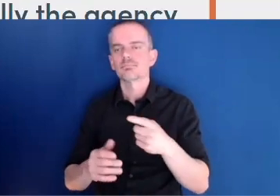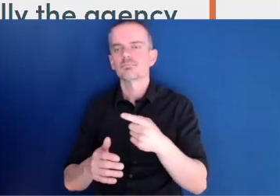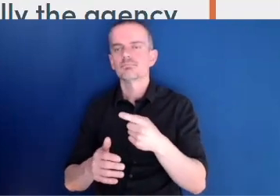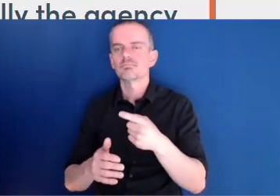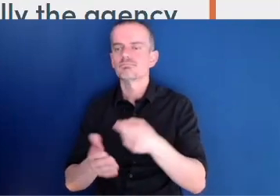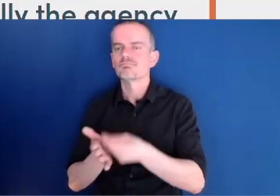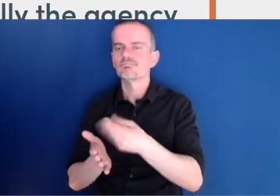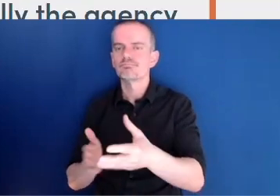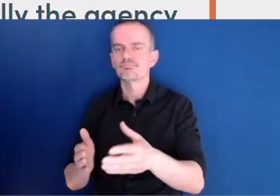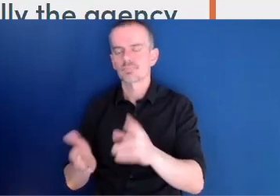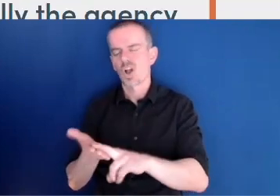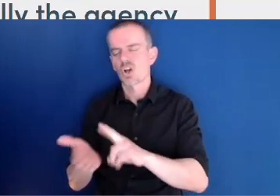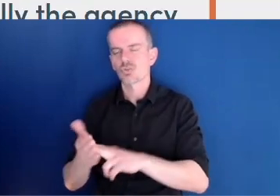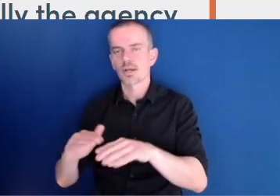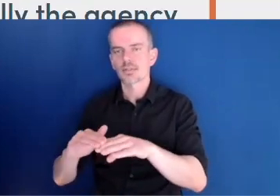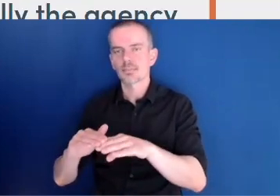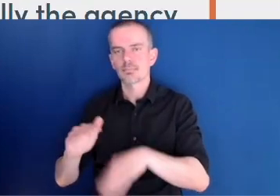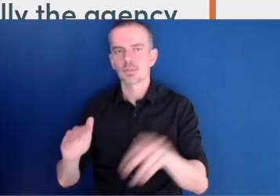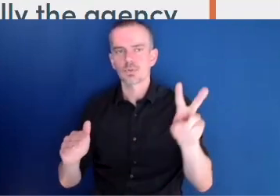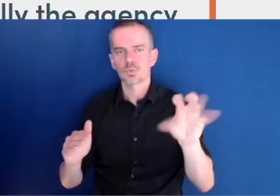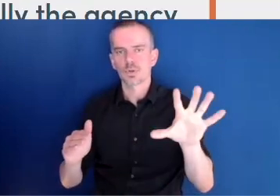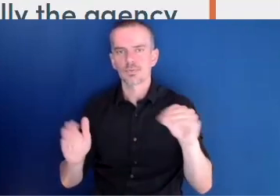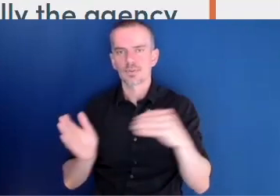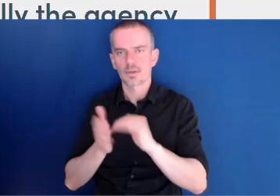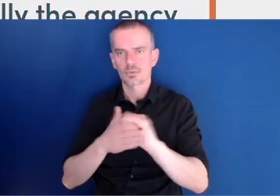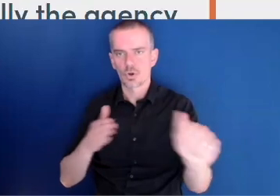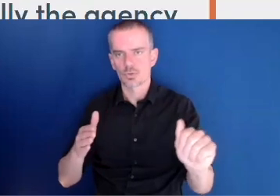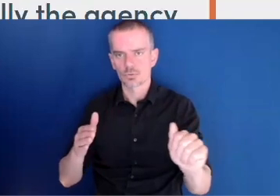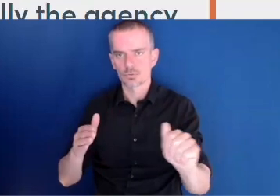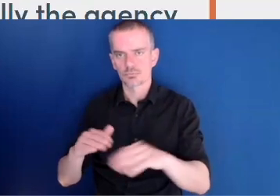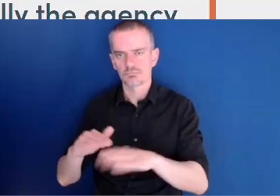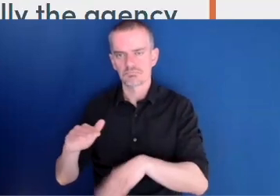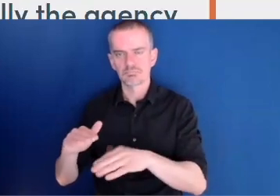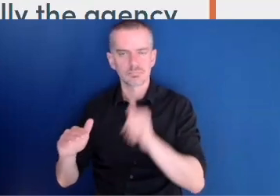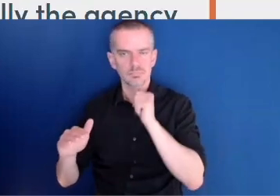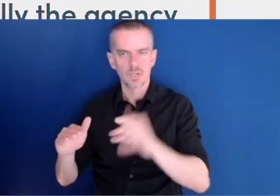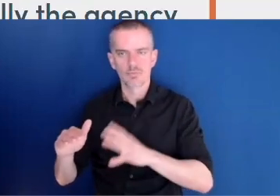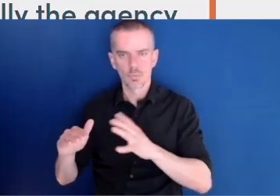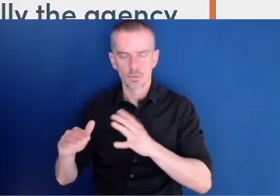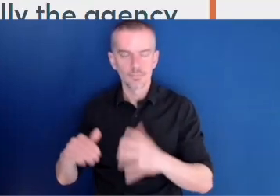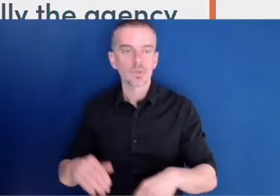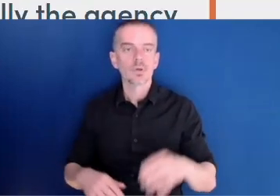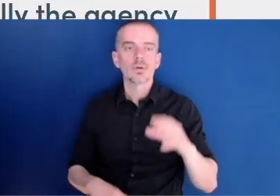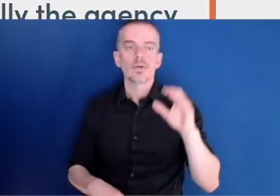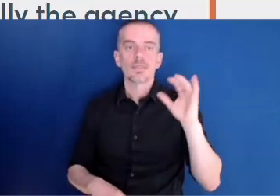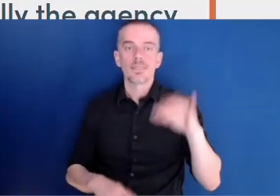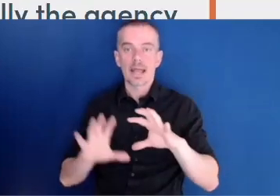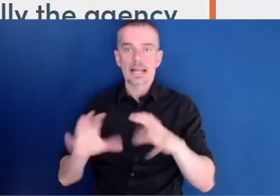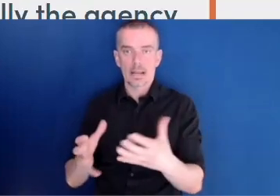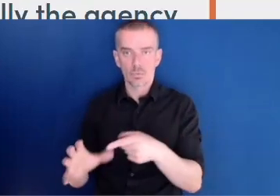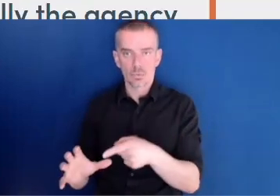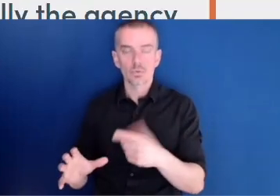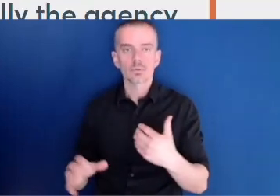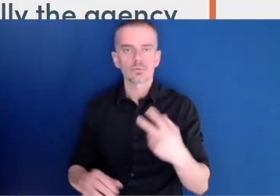below or to contracts below $250,000. And within this informal category, there's